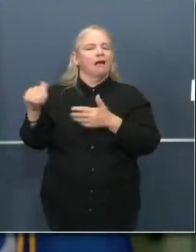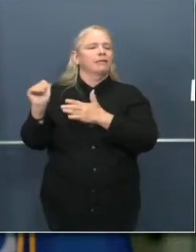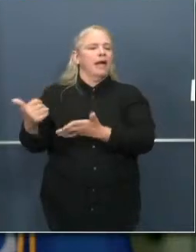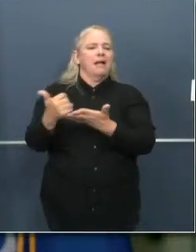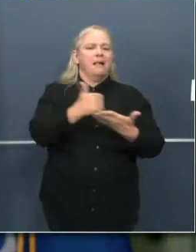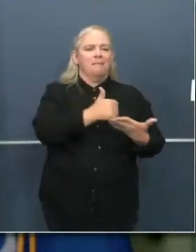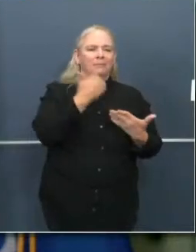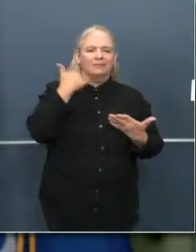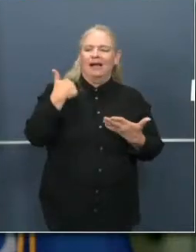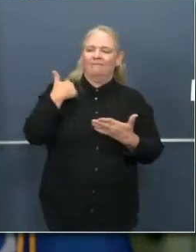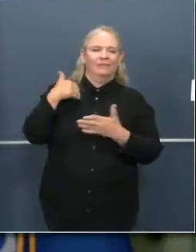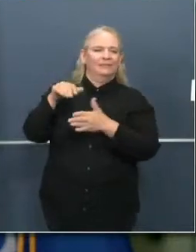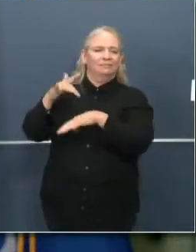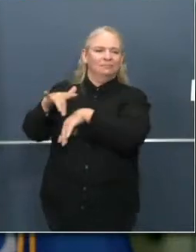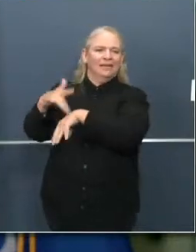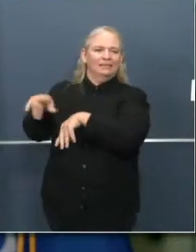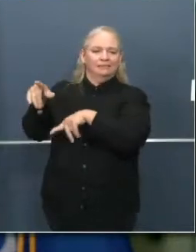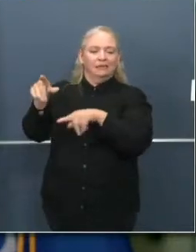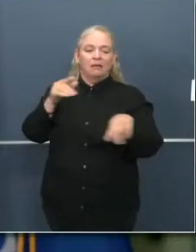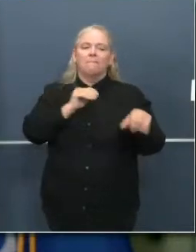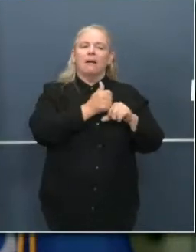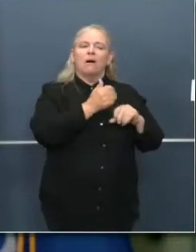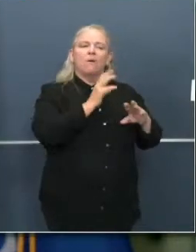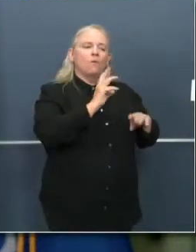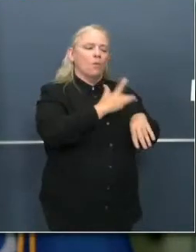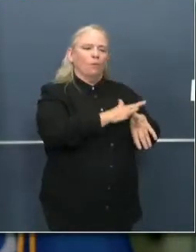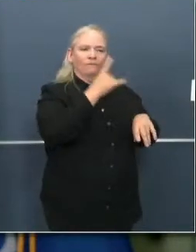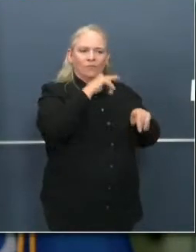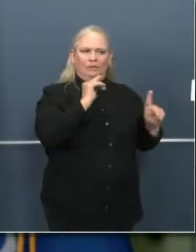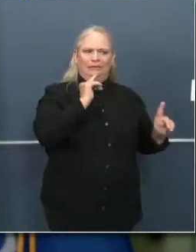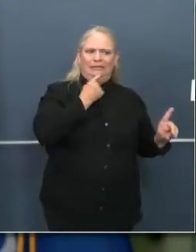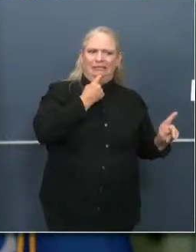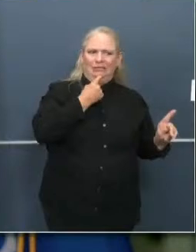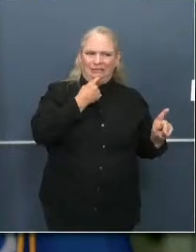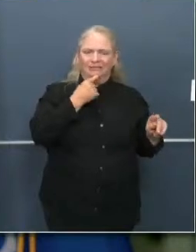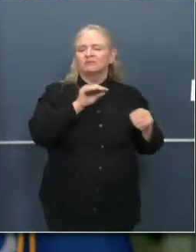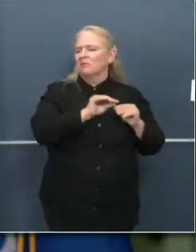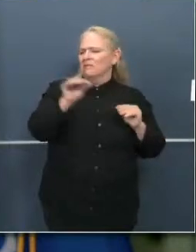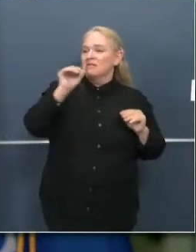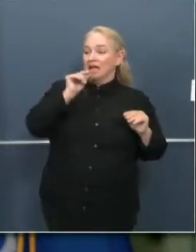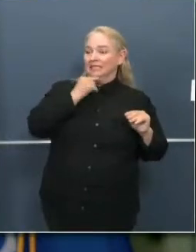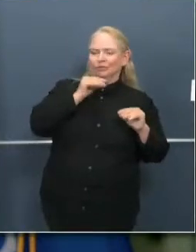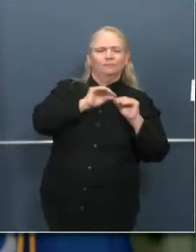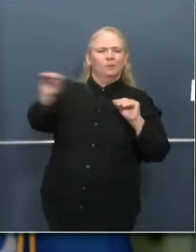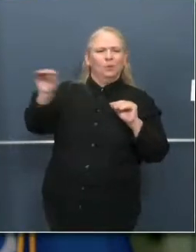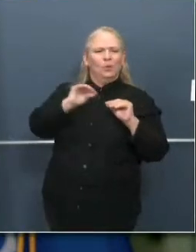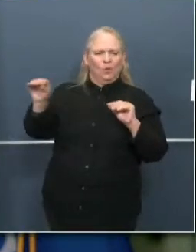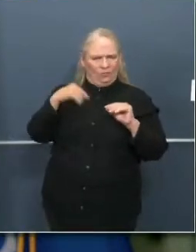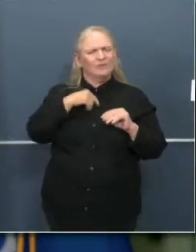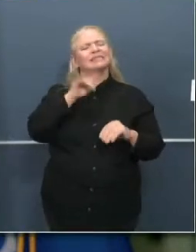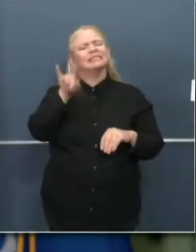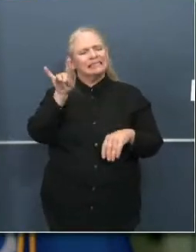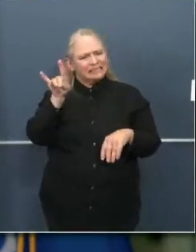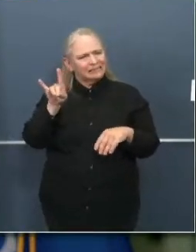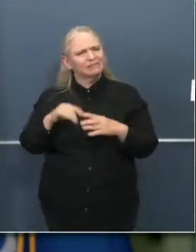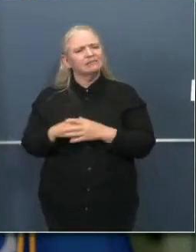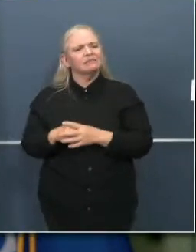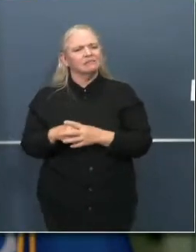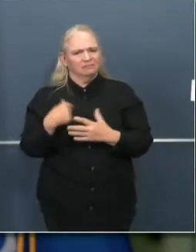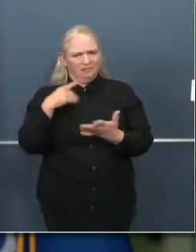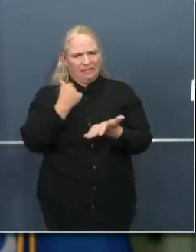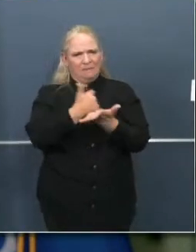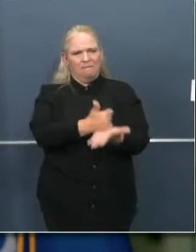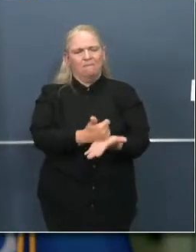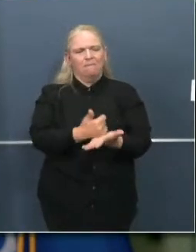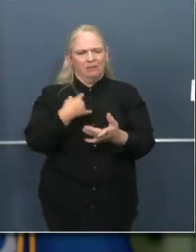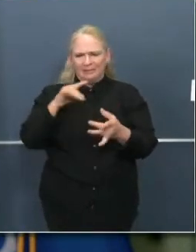were pre-assigned, predetermined, where we move people either further north. We did move people further north into the